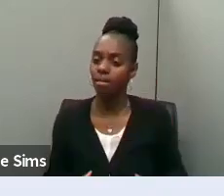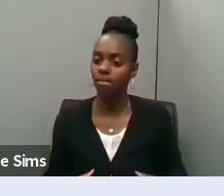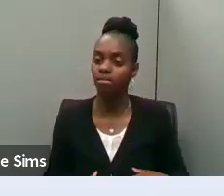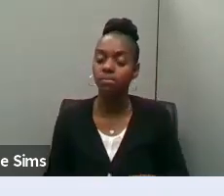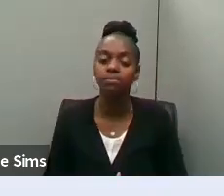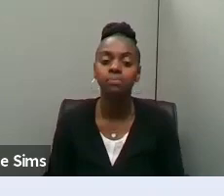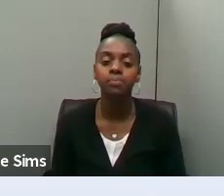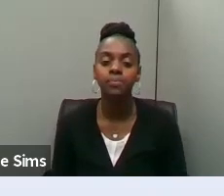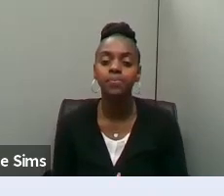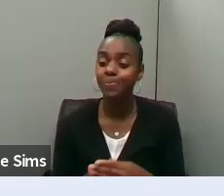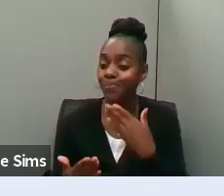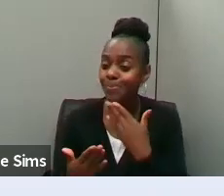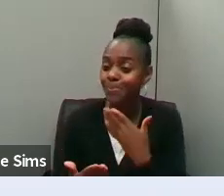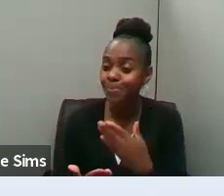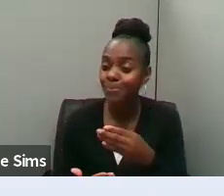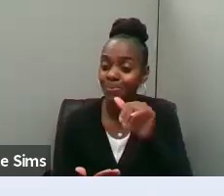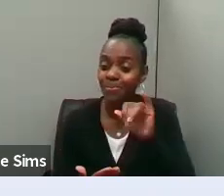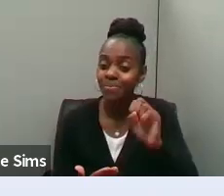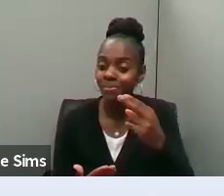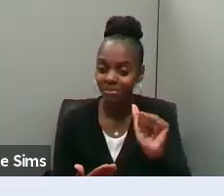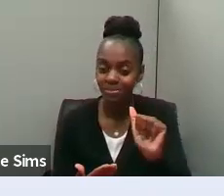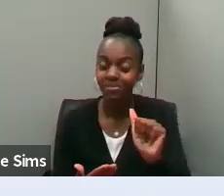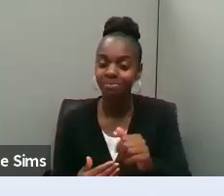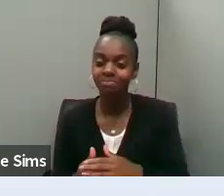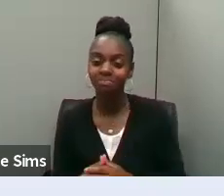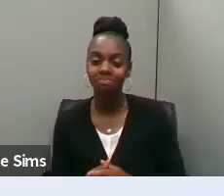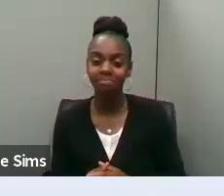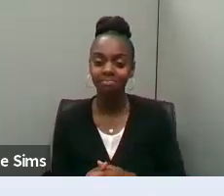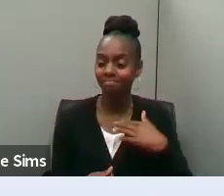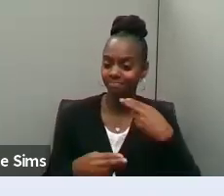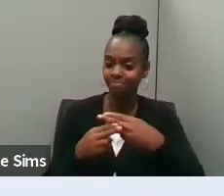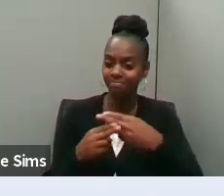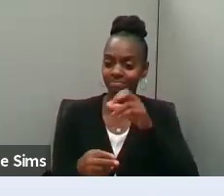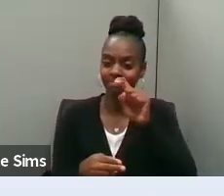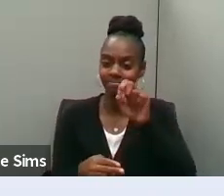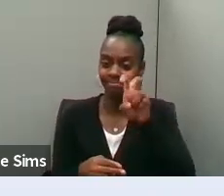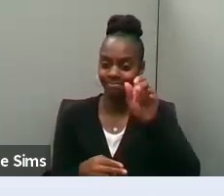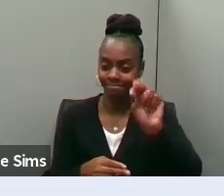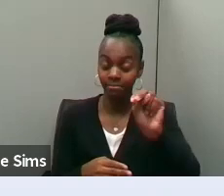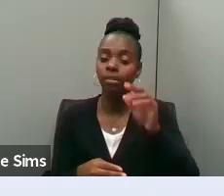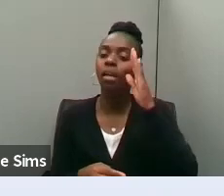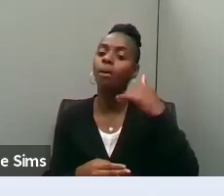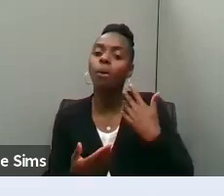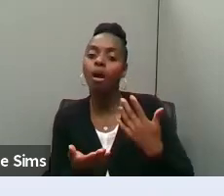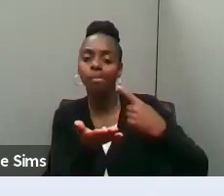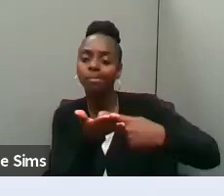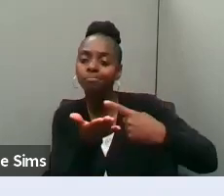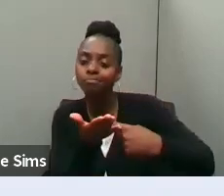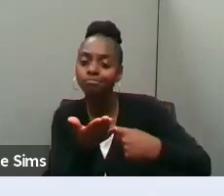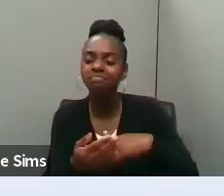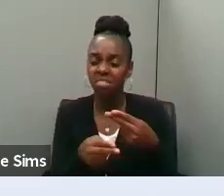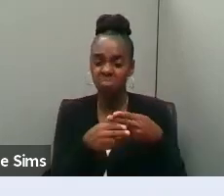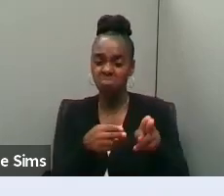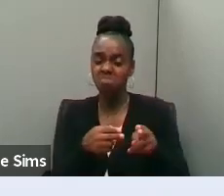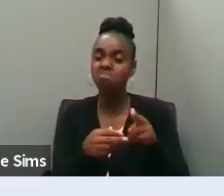Thank you, Aisha and Pam. This is Stephen. So as Aisha mentioned, I'm going to be talking briefly